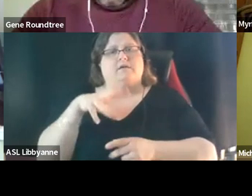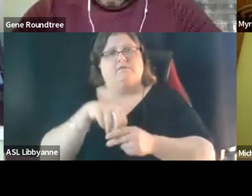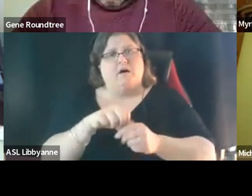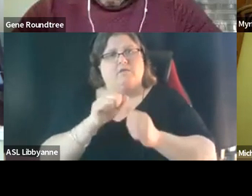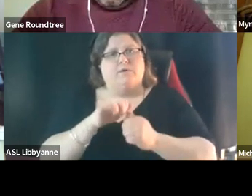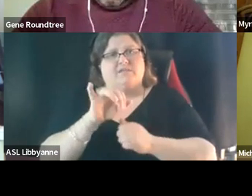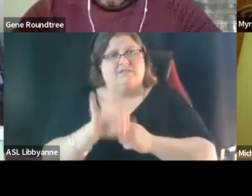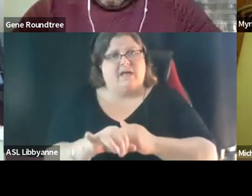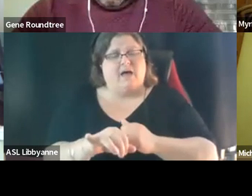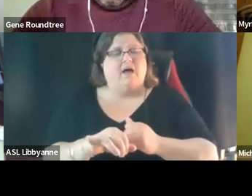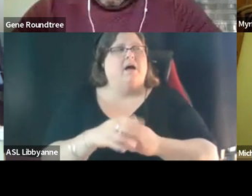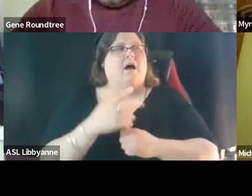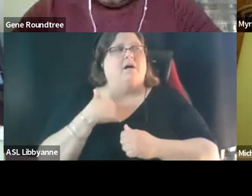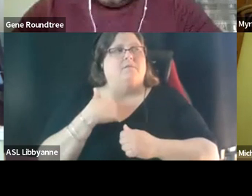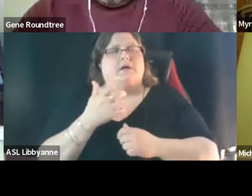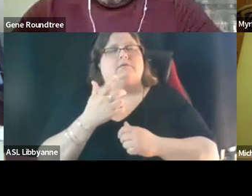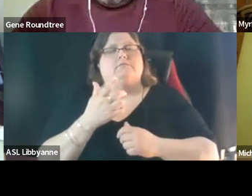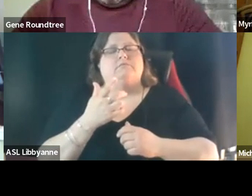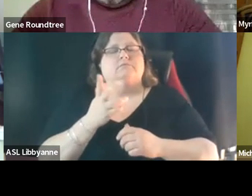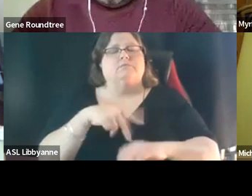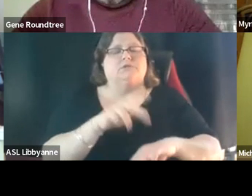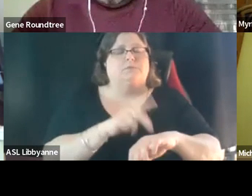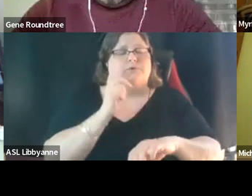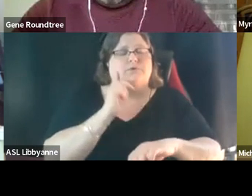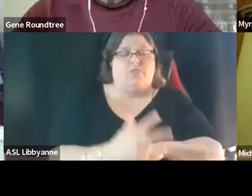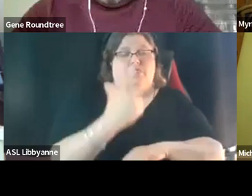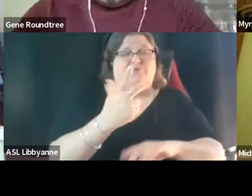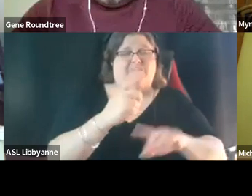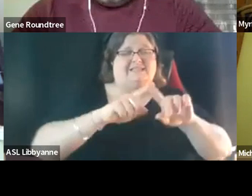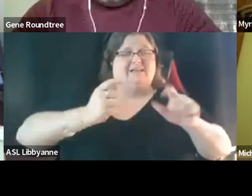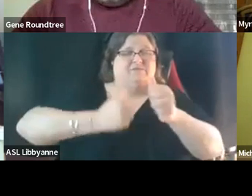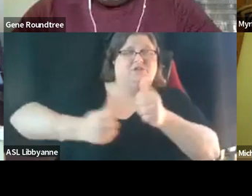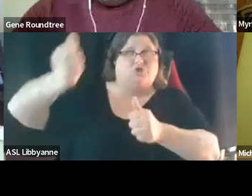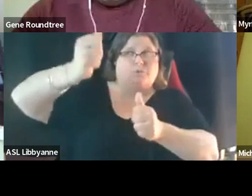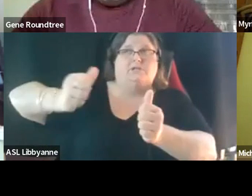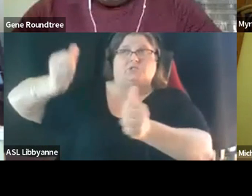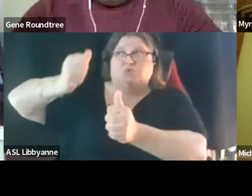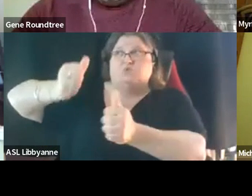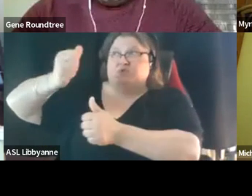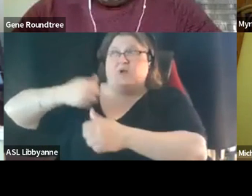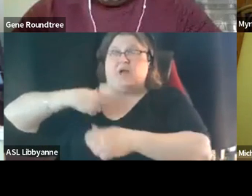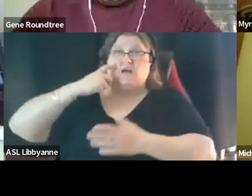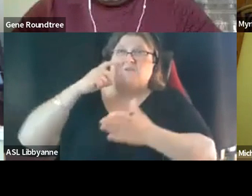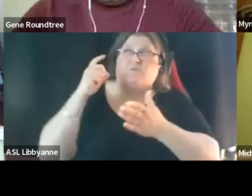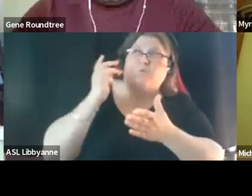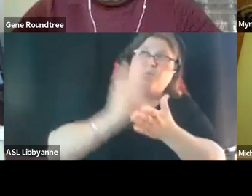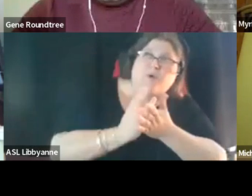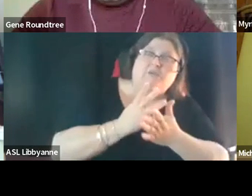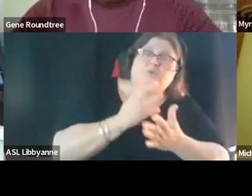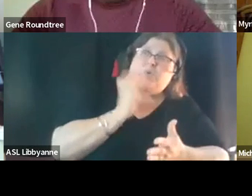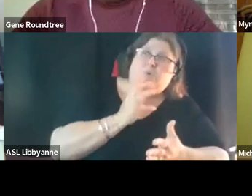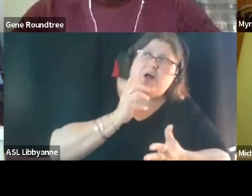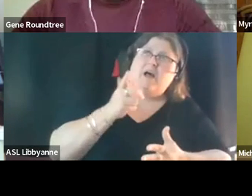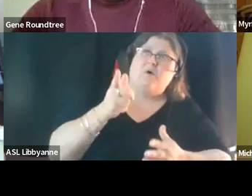superintendents. Throughout those three superintendencies, I have witnessed BPS make intentional moves towards